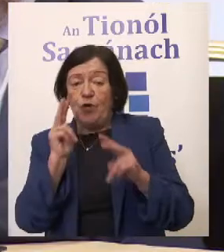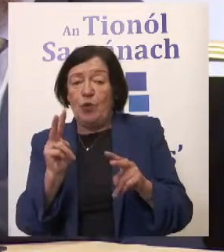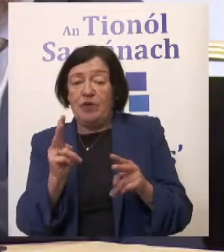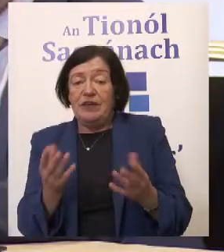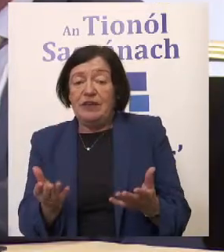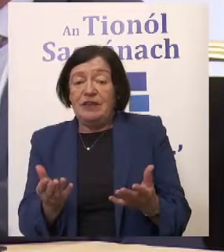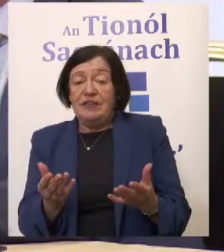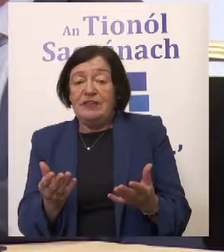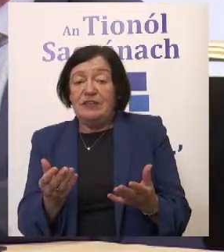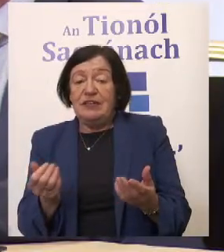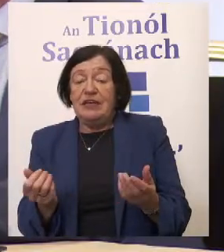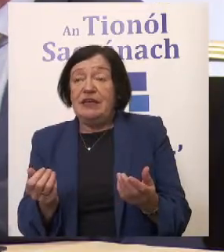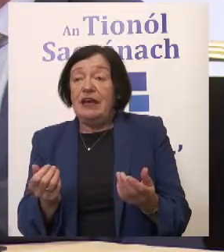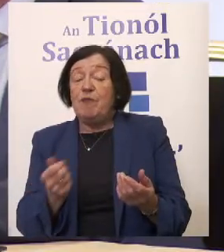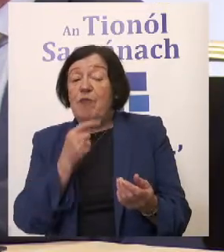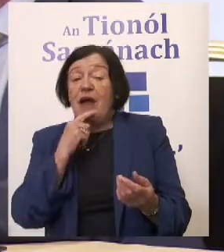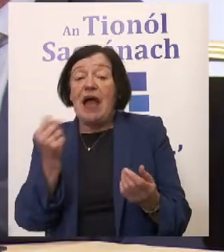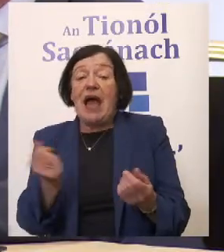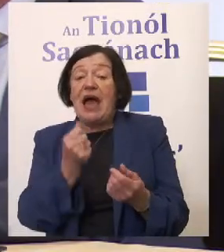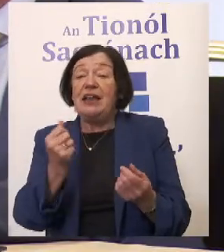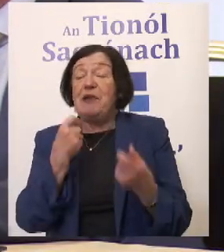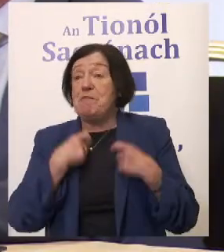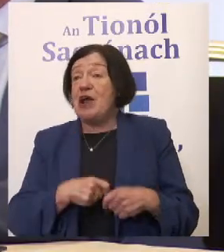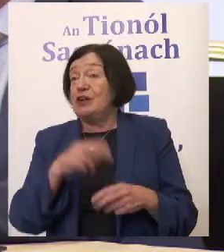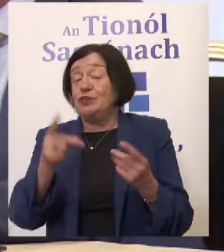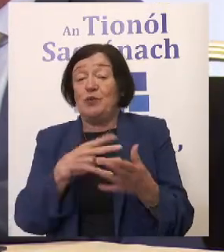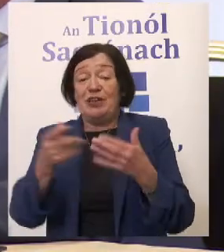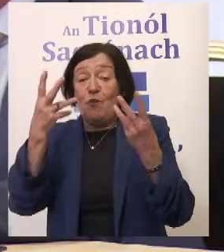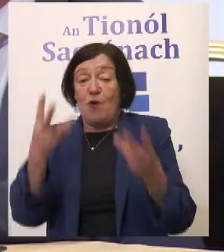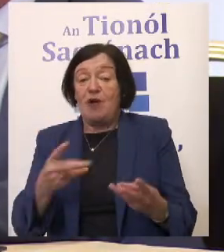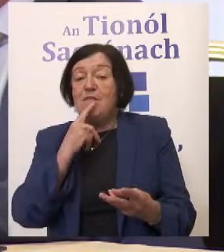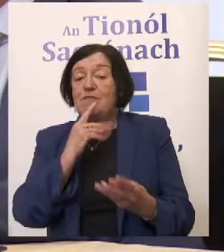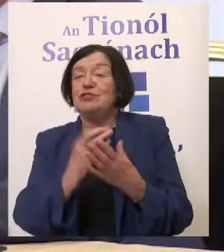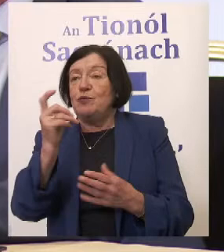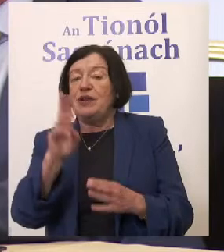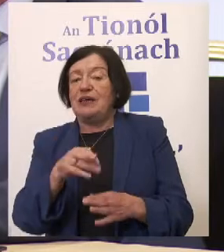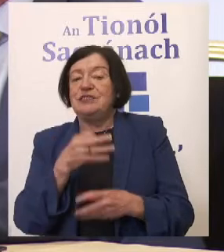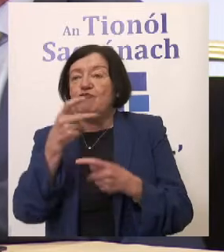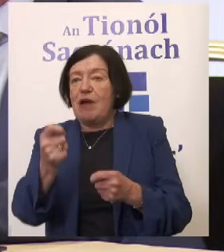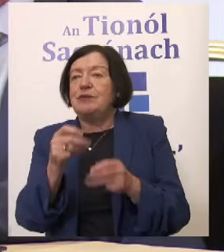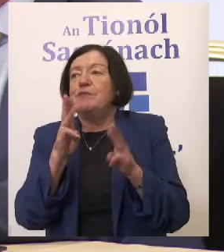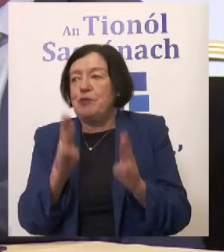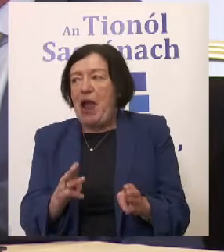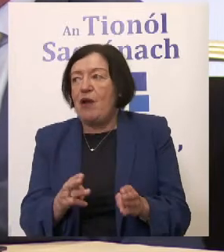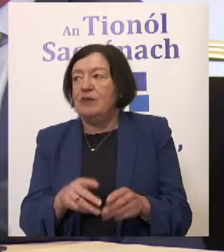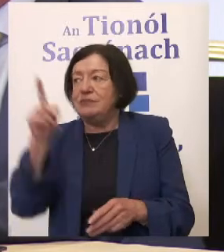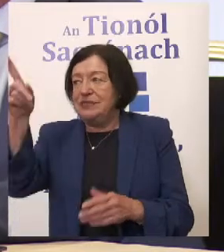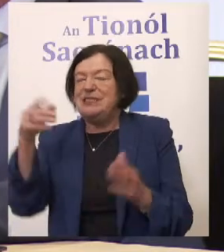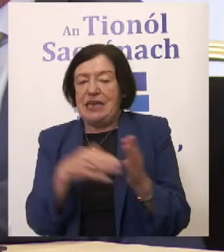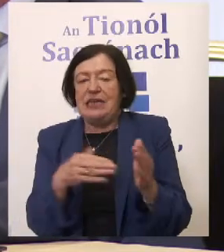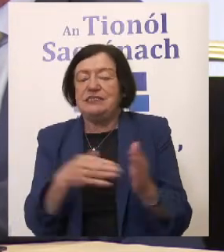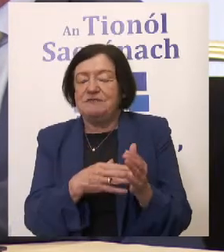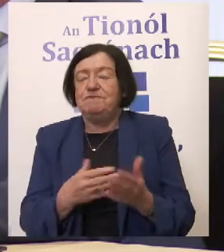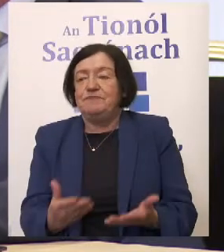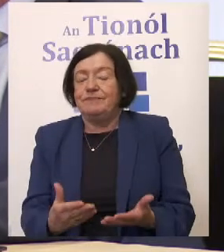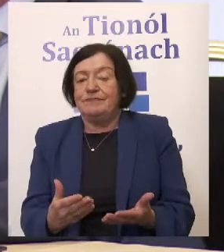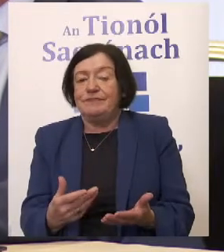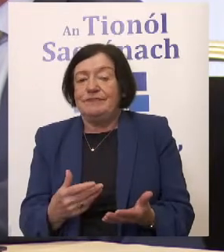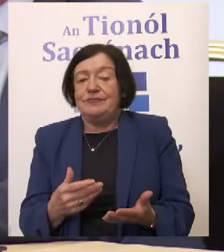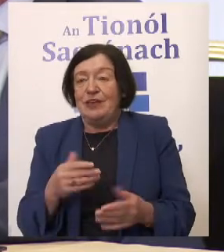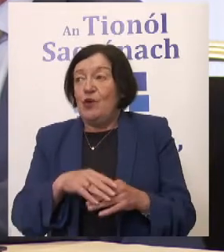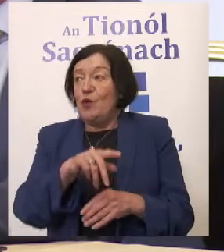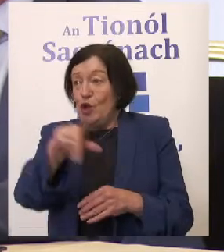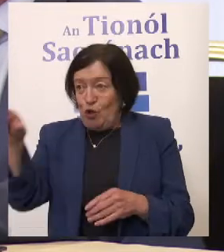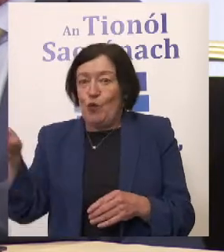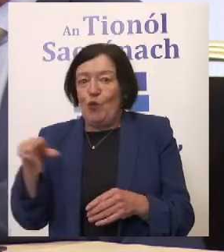of course, any hypothetical mayor can do whatever it wants, but someone has to grant them that power. And that's where you